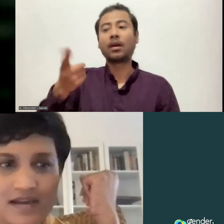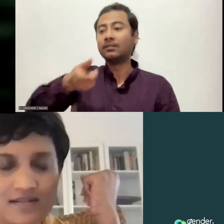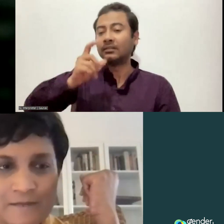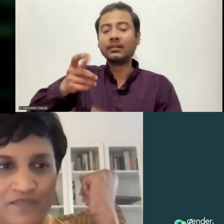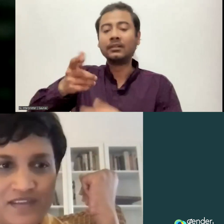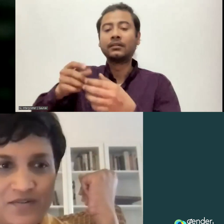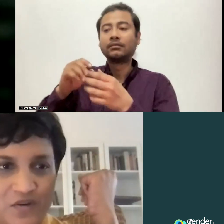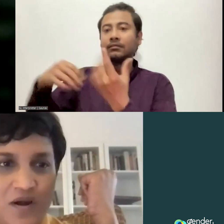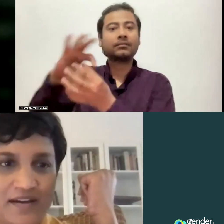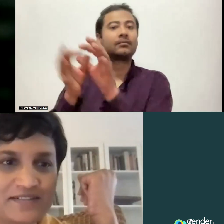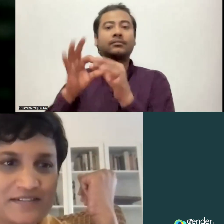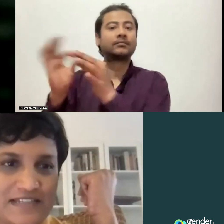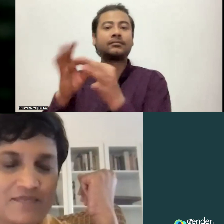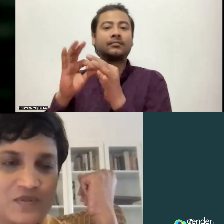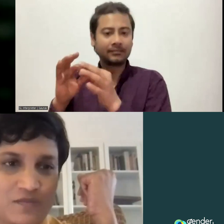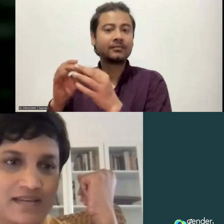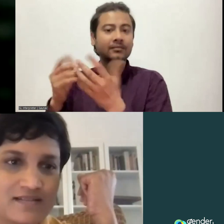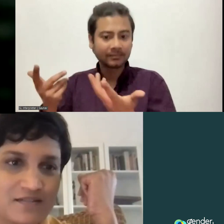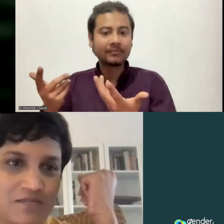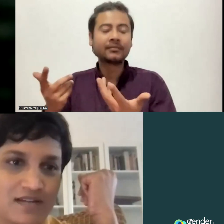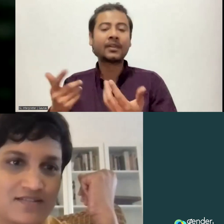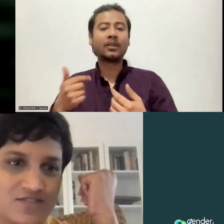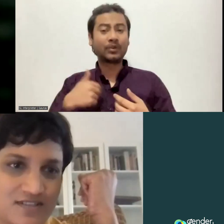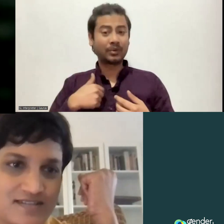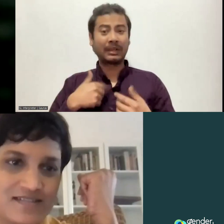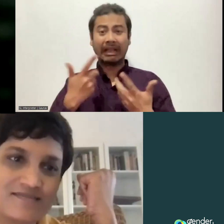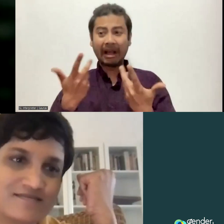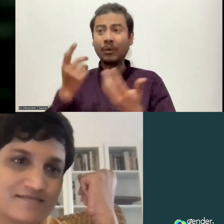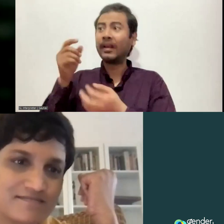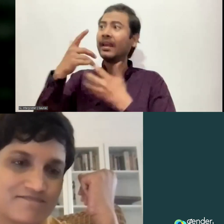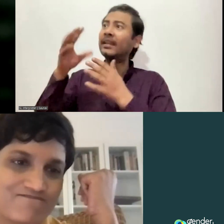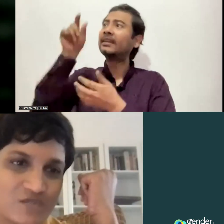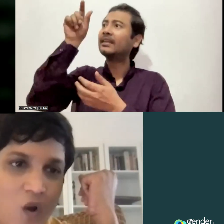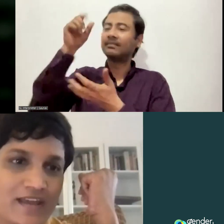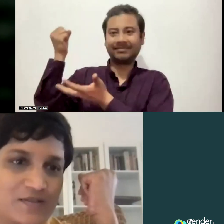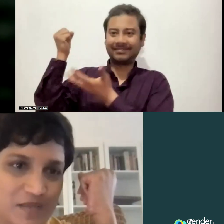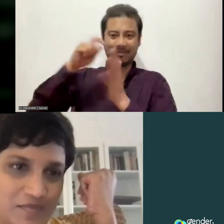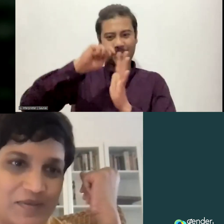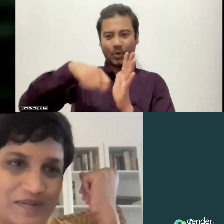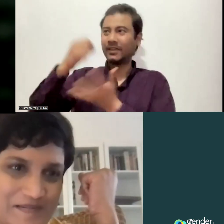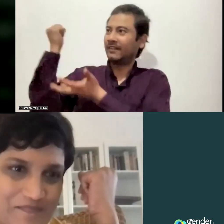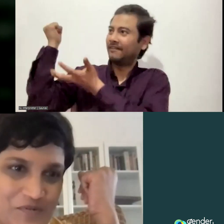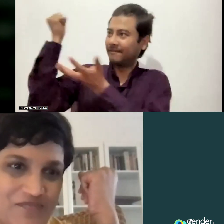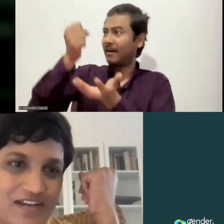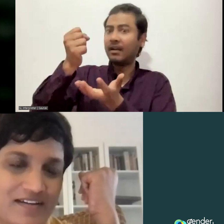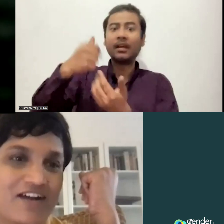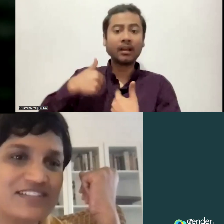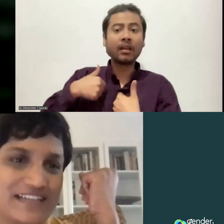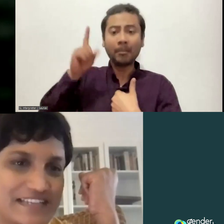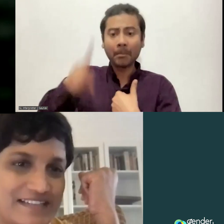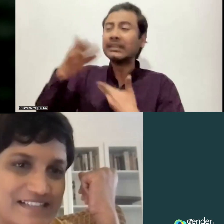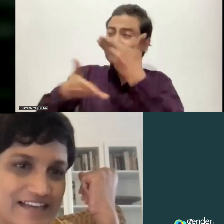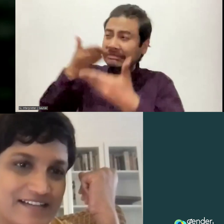donors that you require a team to spend 3 months just talking to people to even